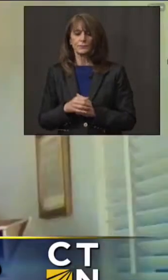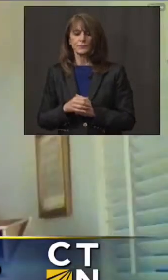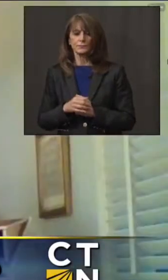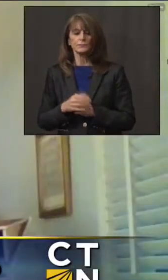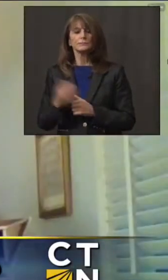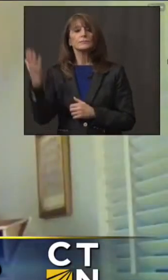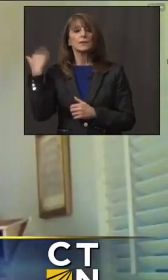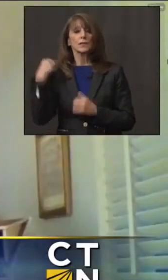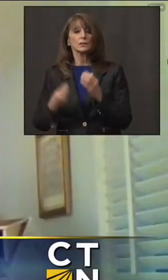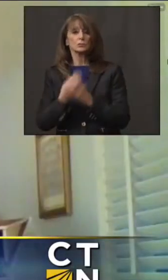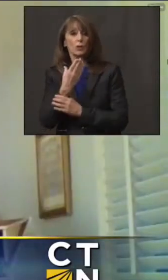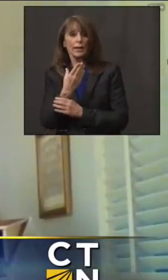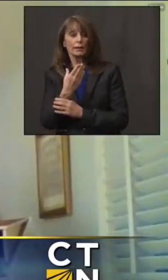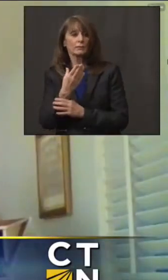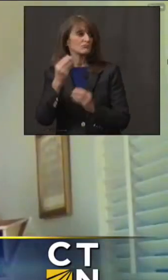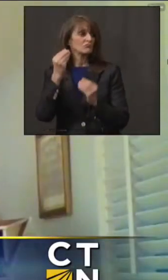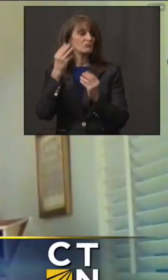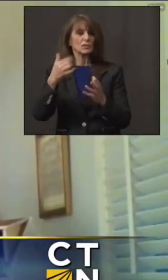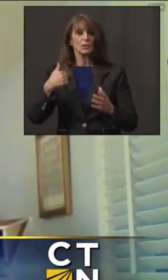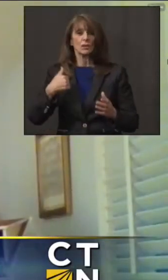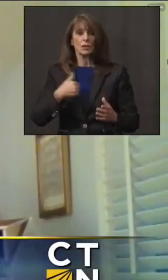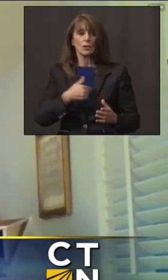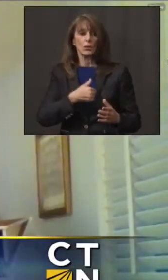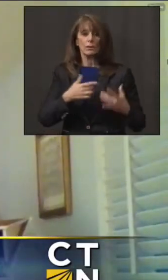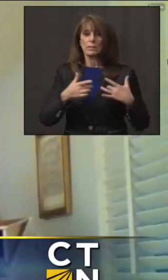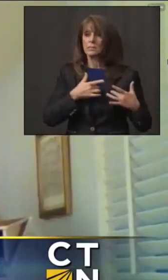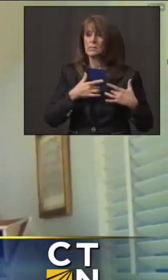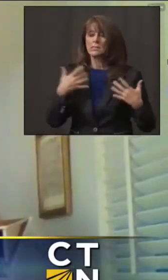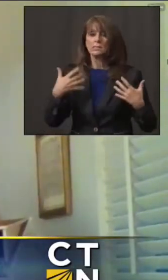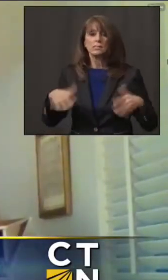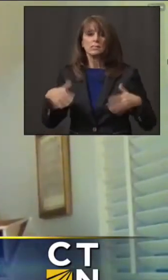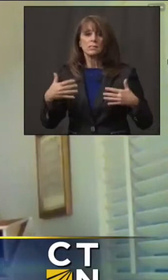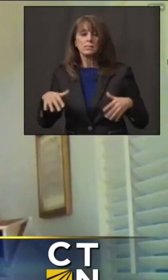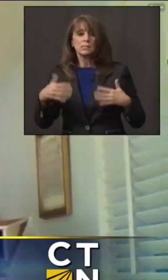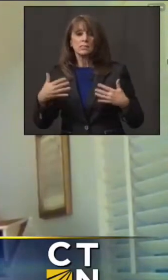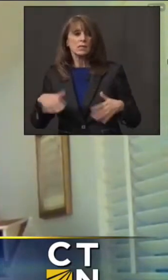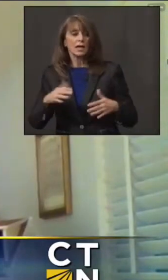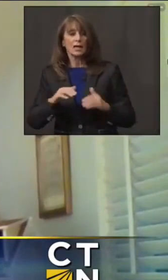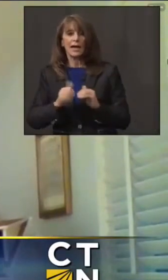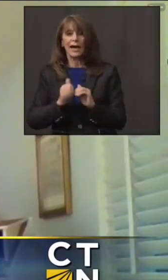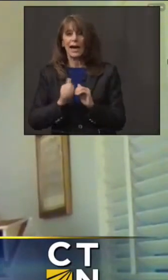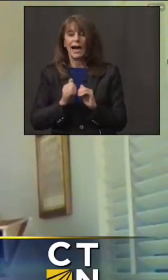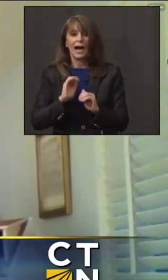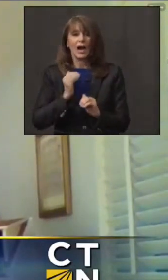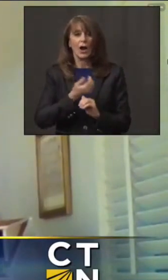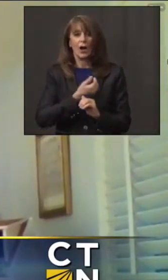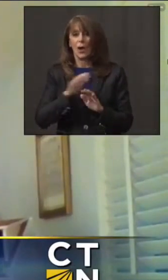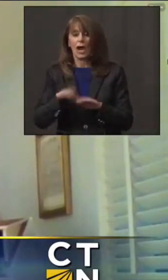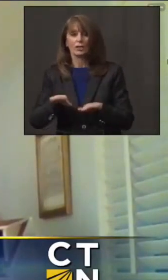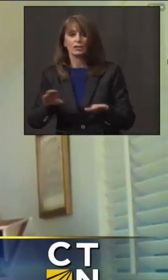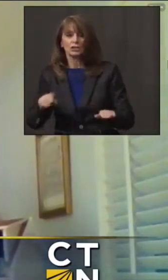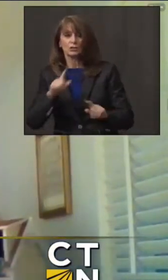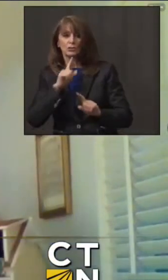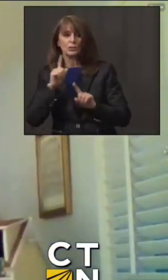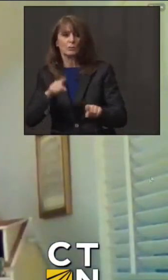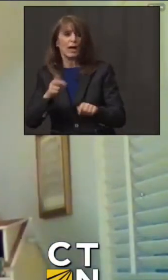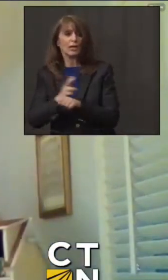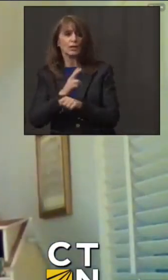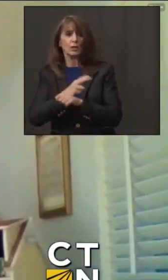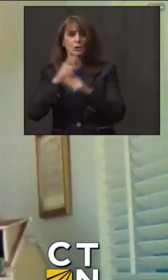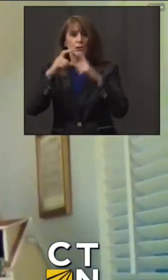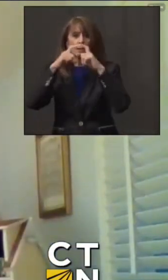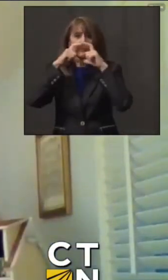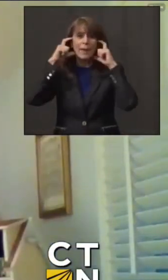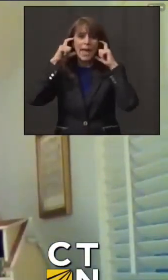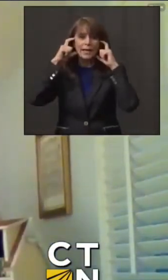we worried so much, the reopening committee, about how our kids would respond to mask wearing. And